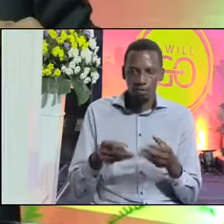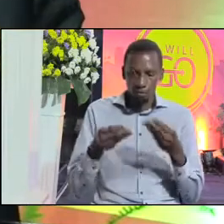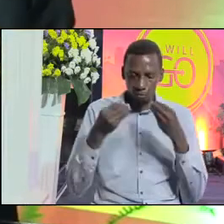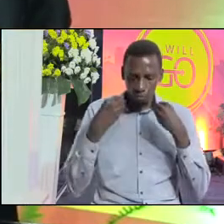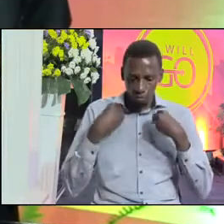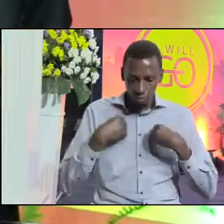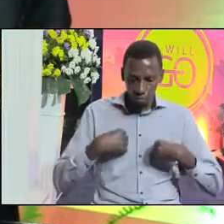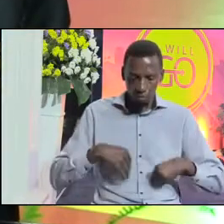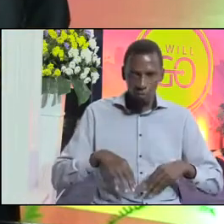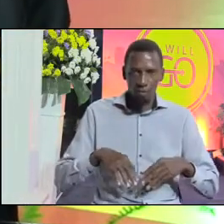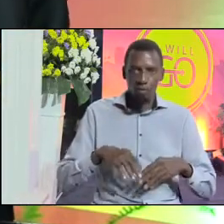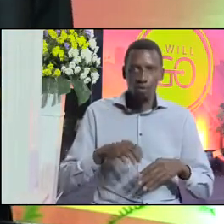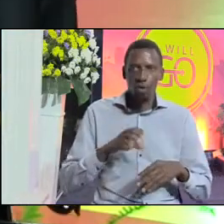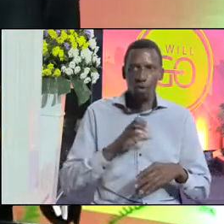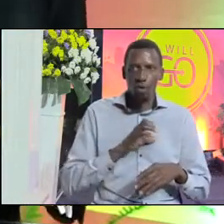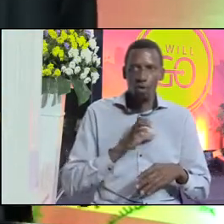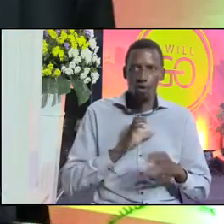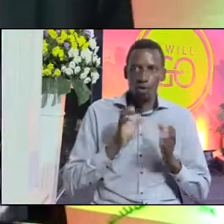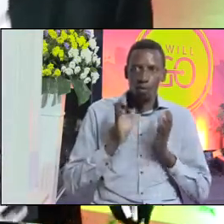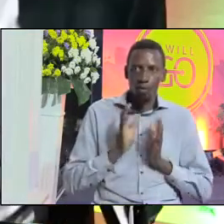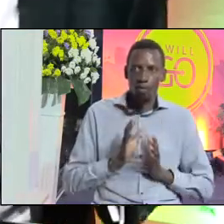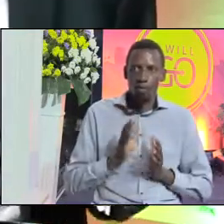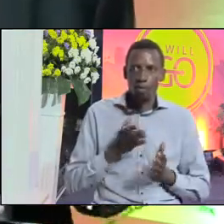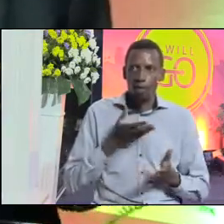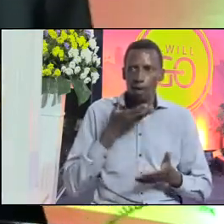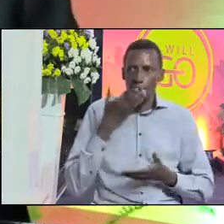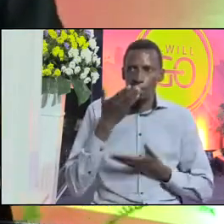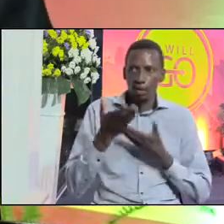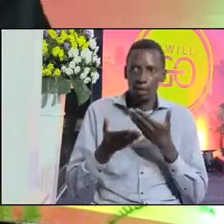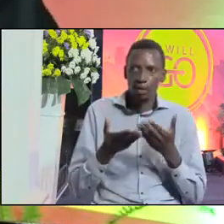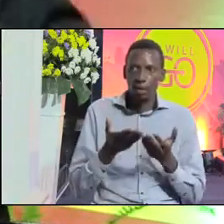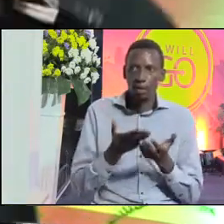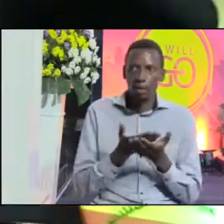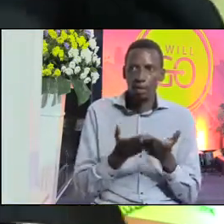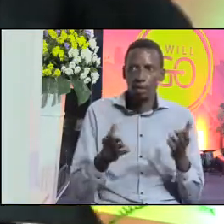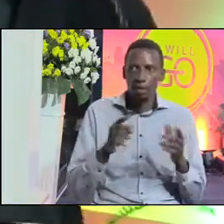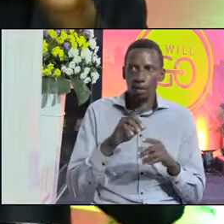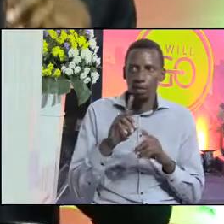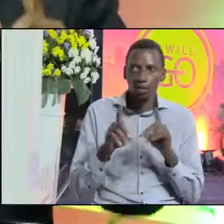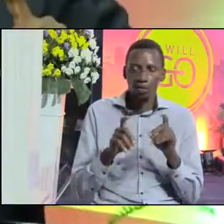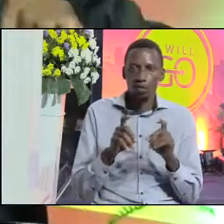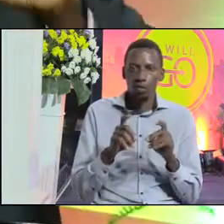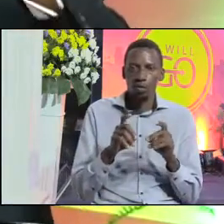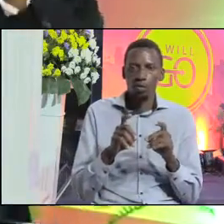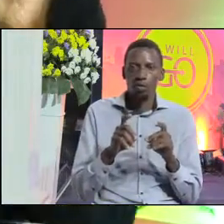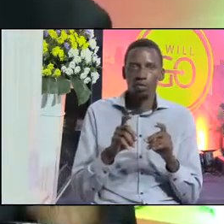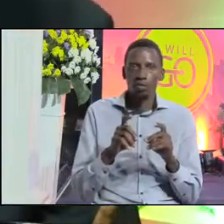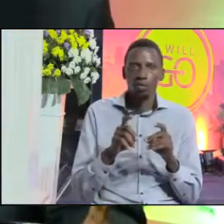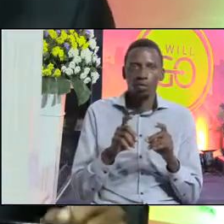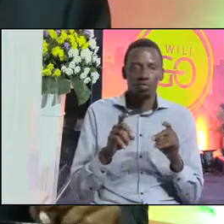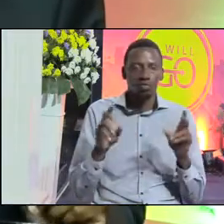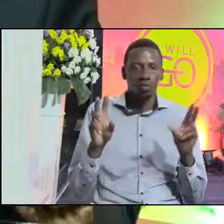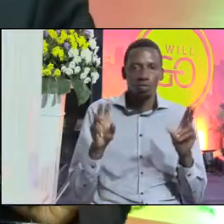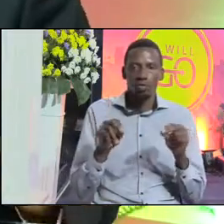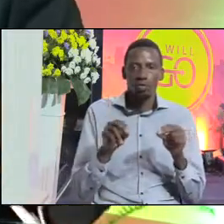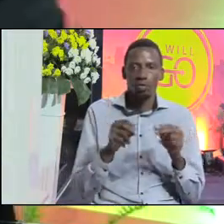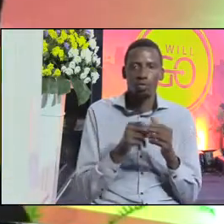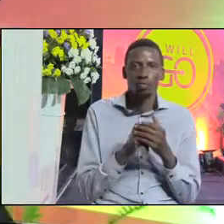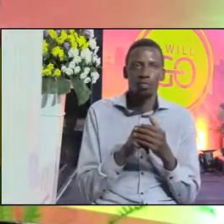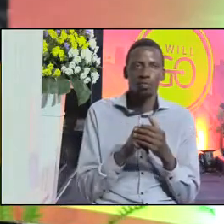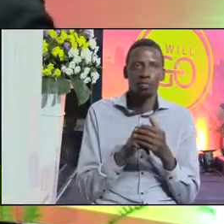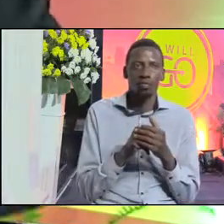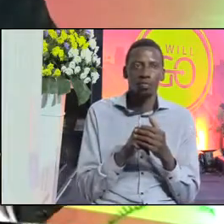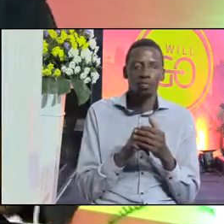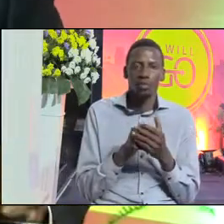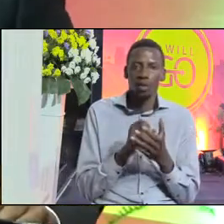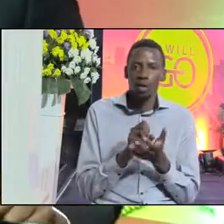personalized halo? The answer to these questions is an absolute no.